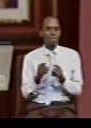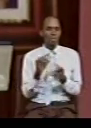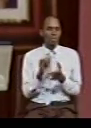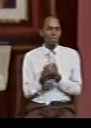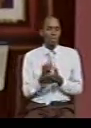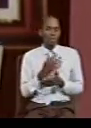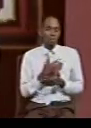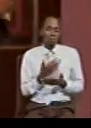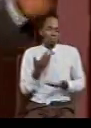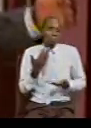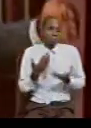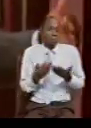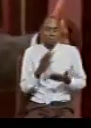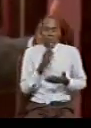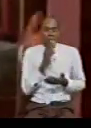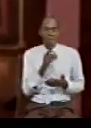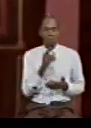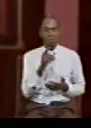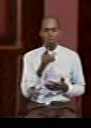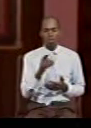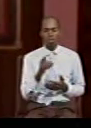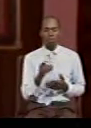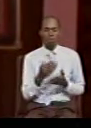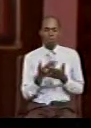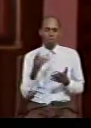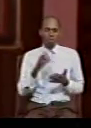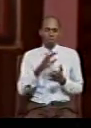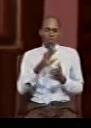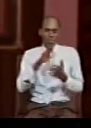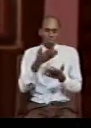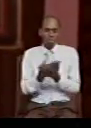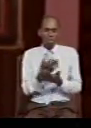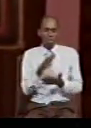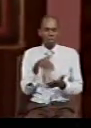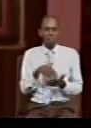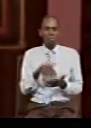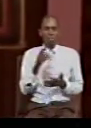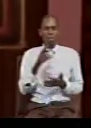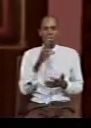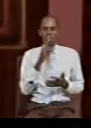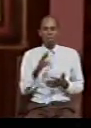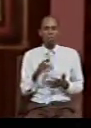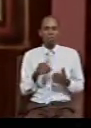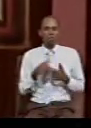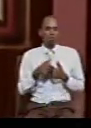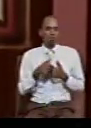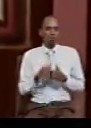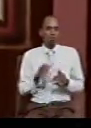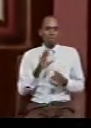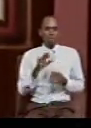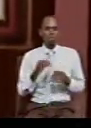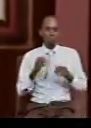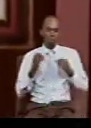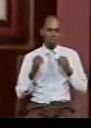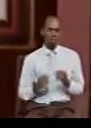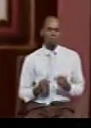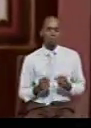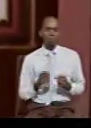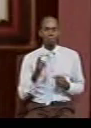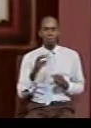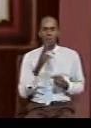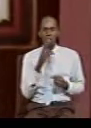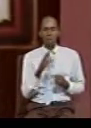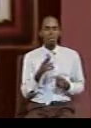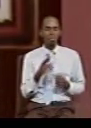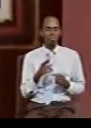you, before you get to the middle, you are losing your breath and losing your strength. You are weary,